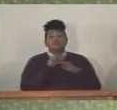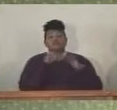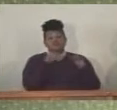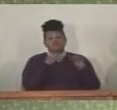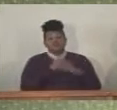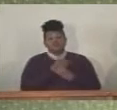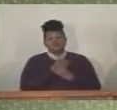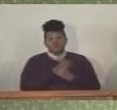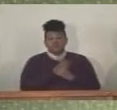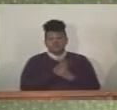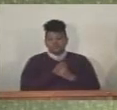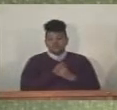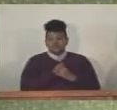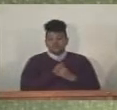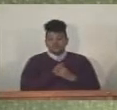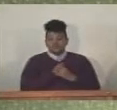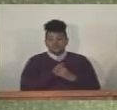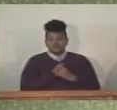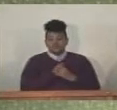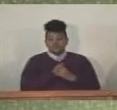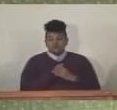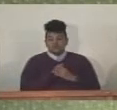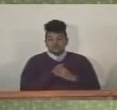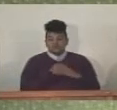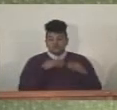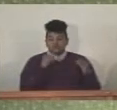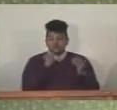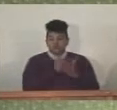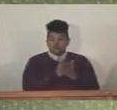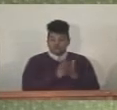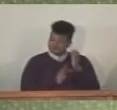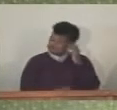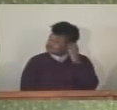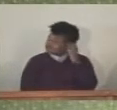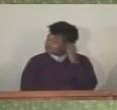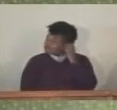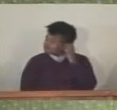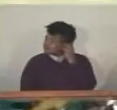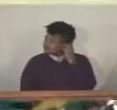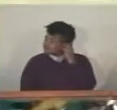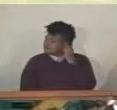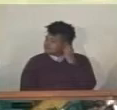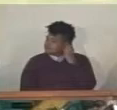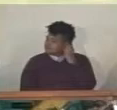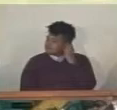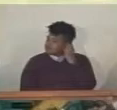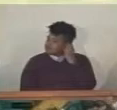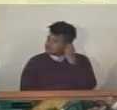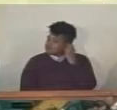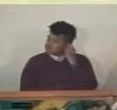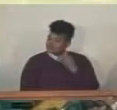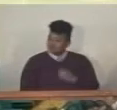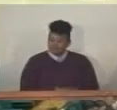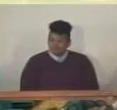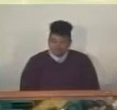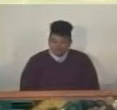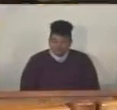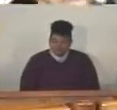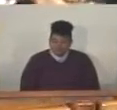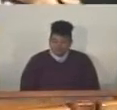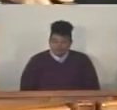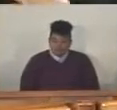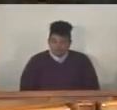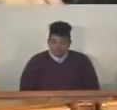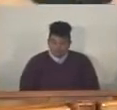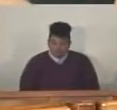we feel confident that its extension will demonstrate the results that have been called for, will